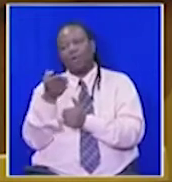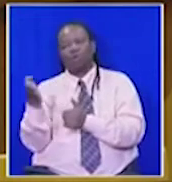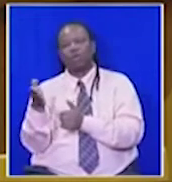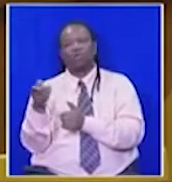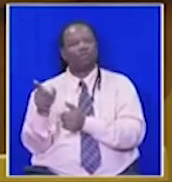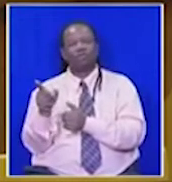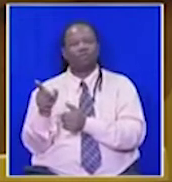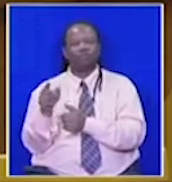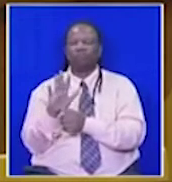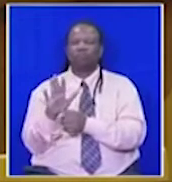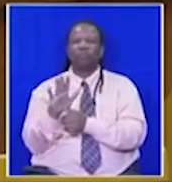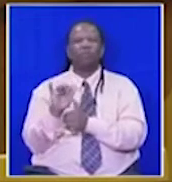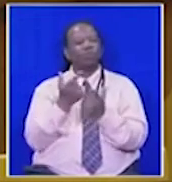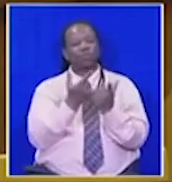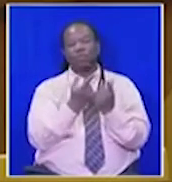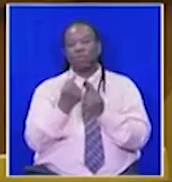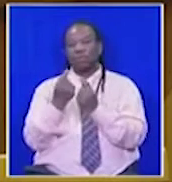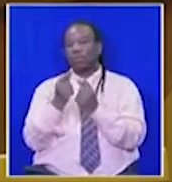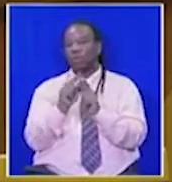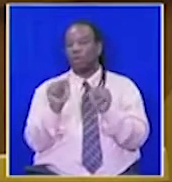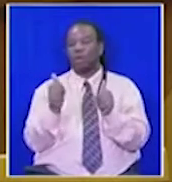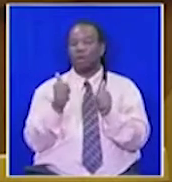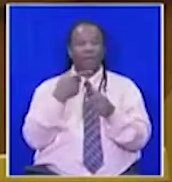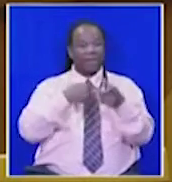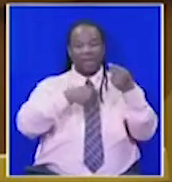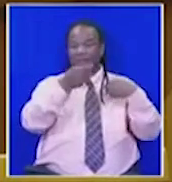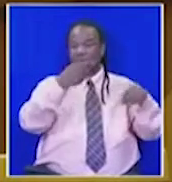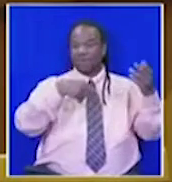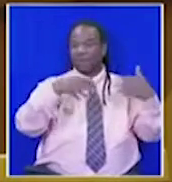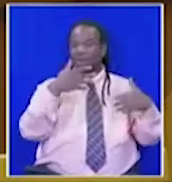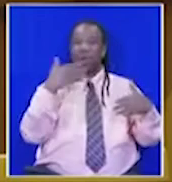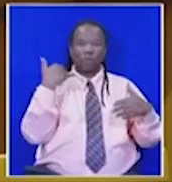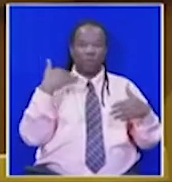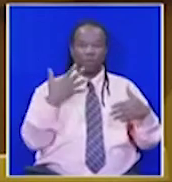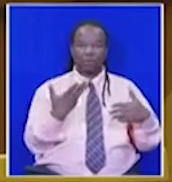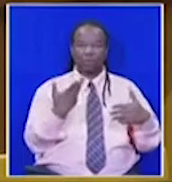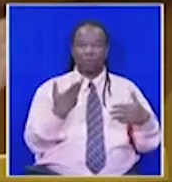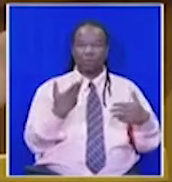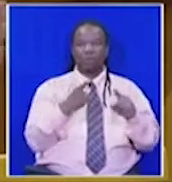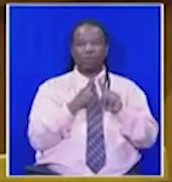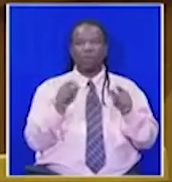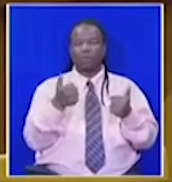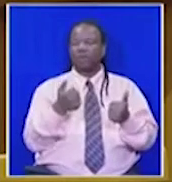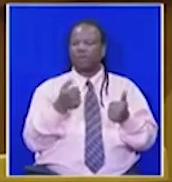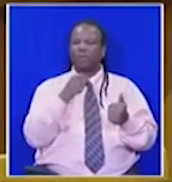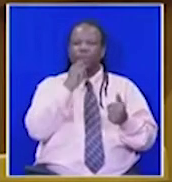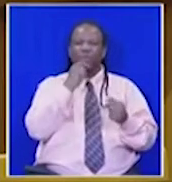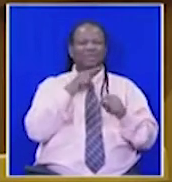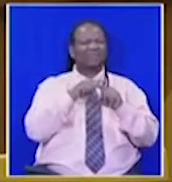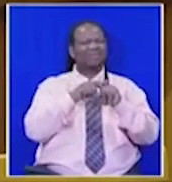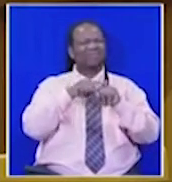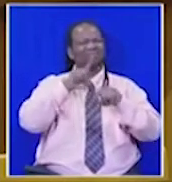in doing so, in approaching the expenditure question, which is what we are looking at here, we have used various techniques in